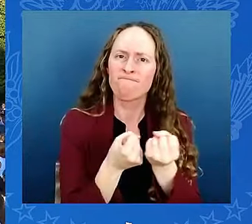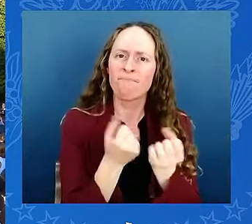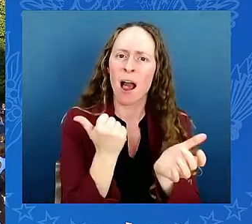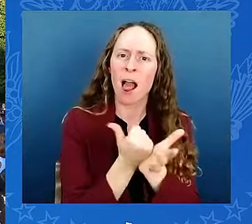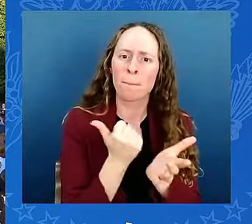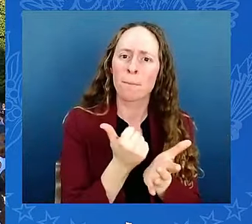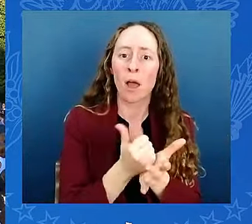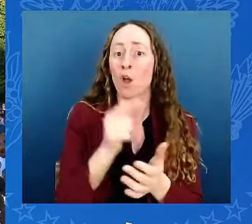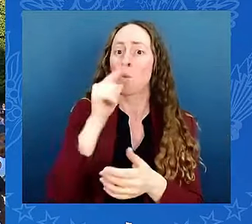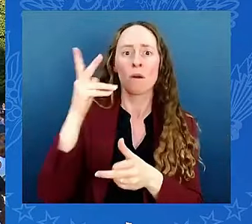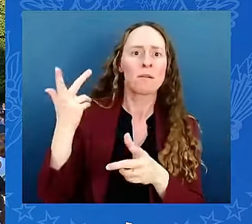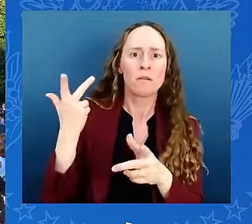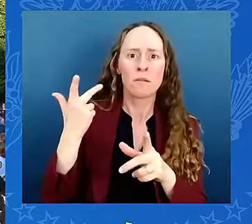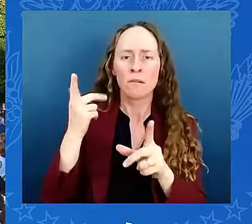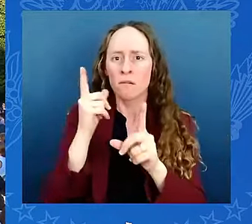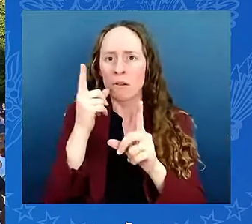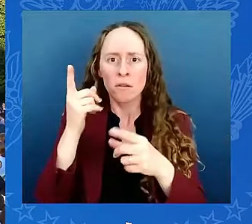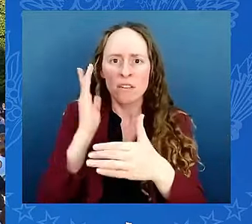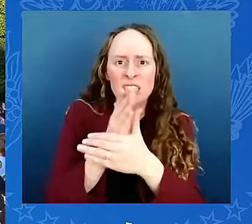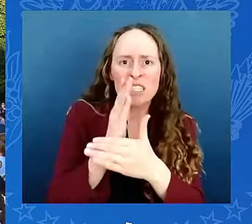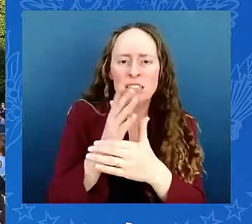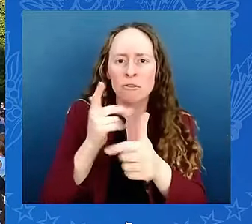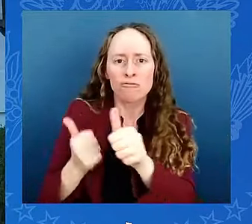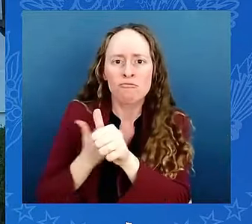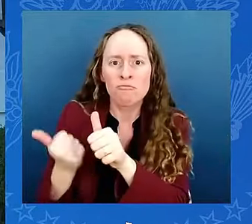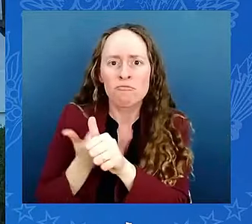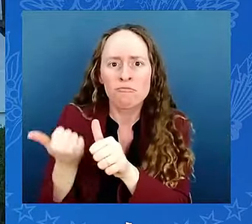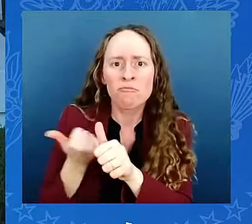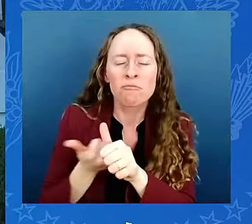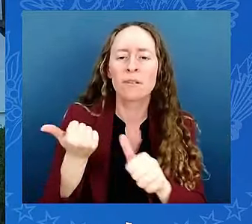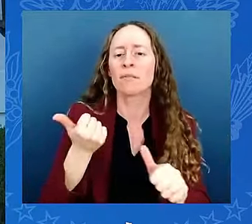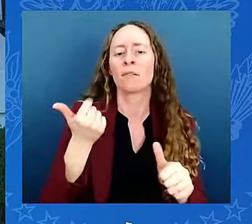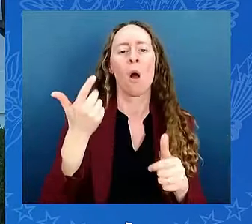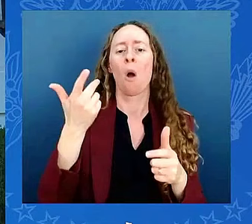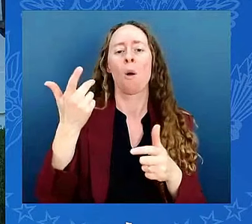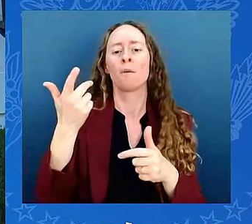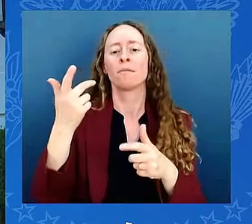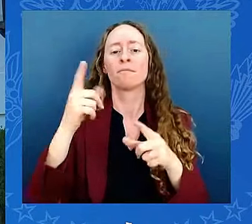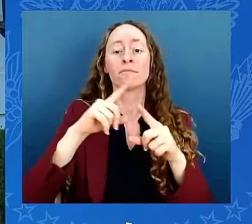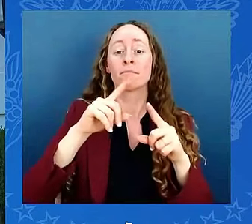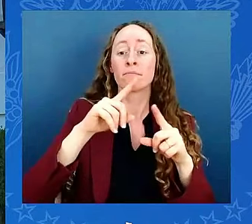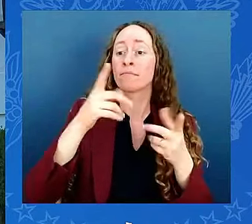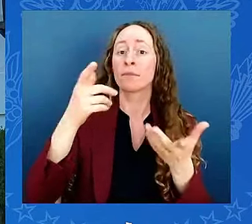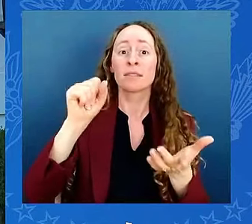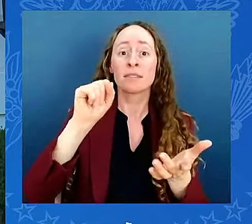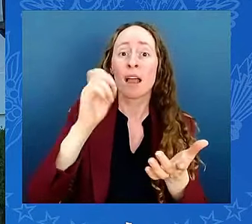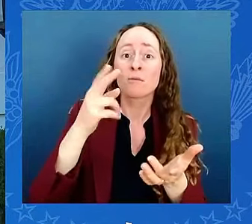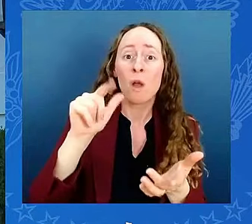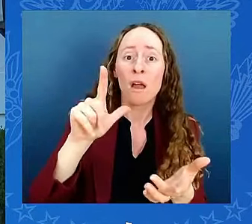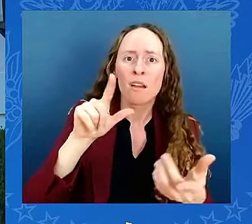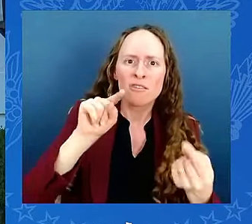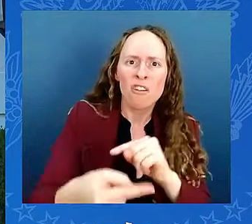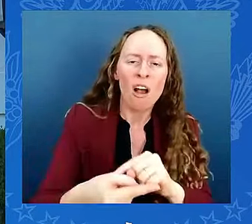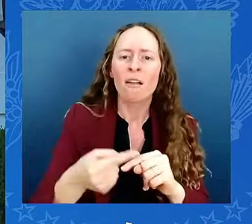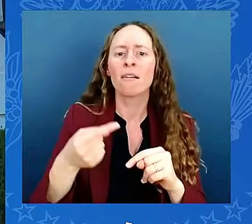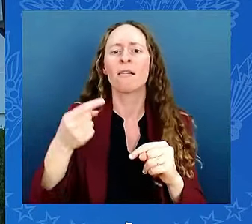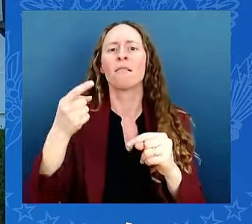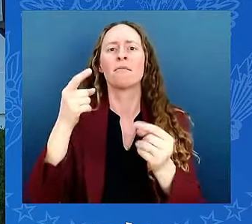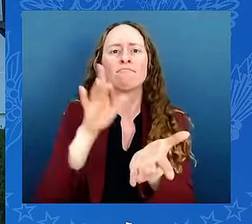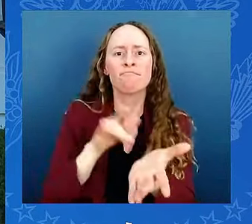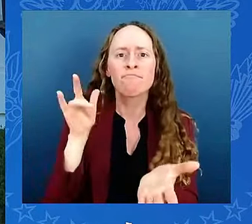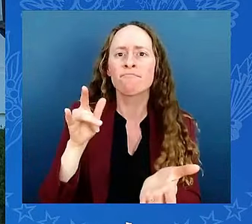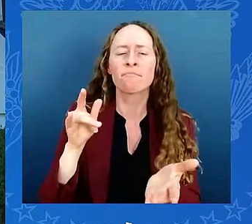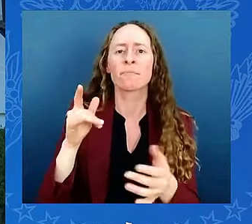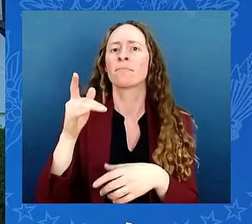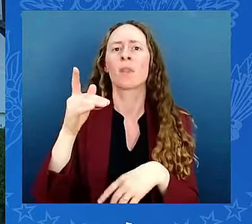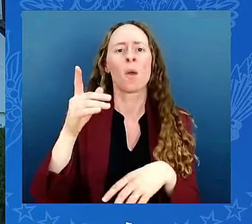expanded services to protect immigrants, communities of color, rural communities, tribal lands, LGBTQ survivors,